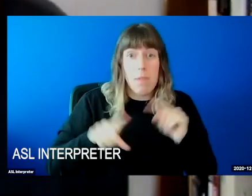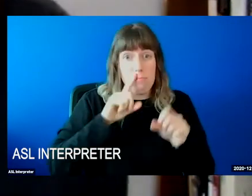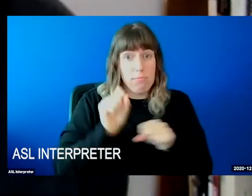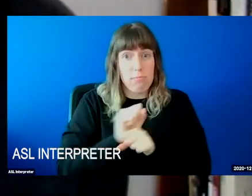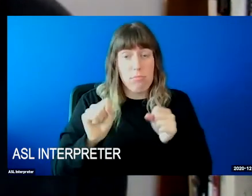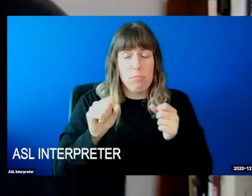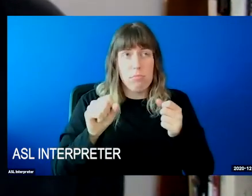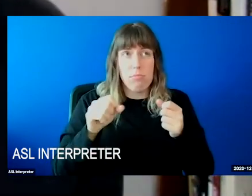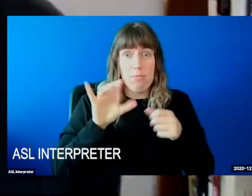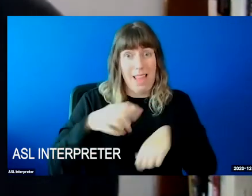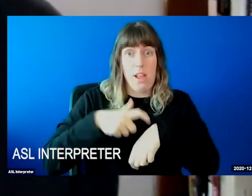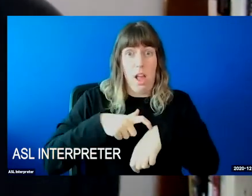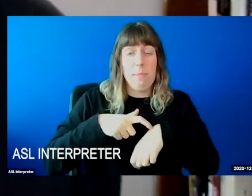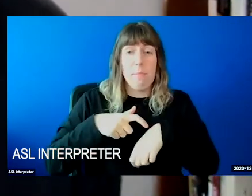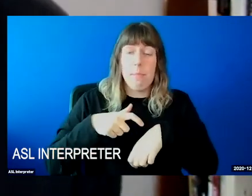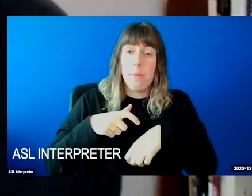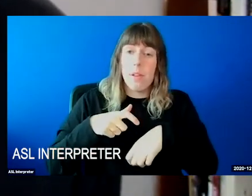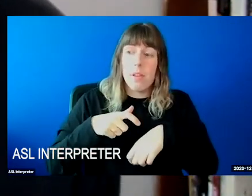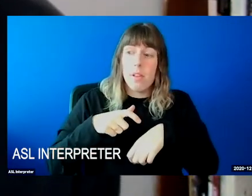to make a huge